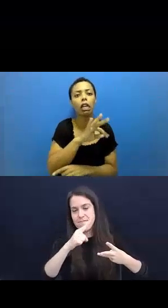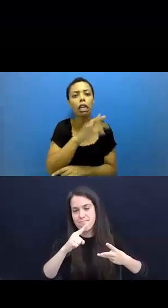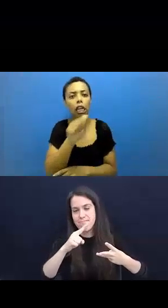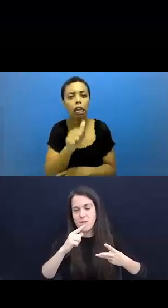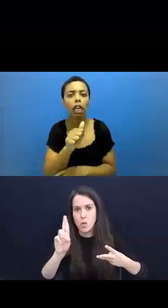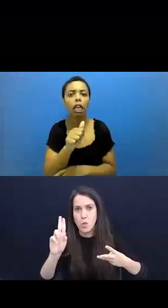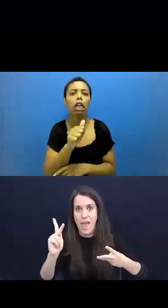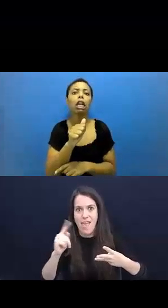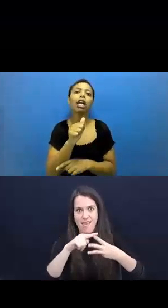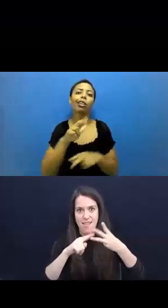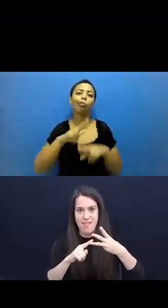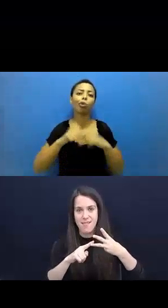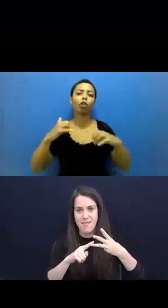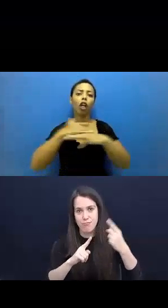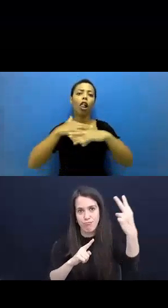the UK.